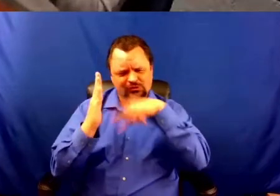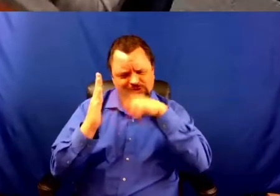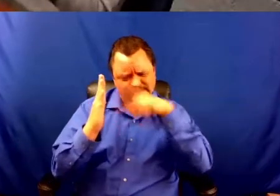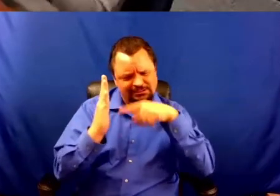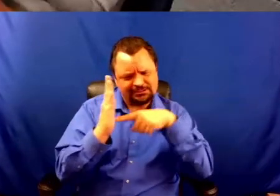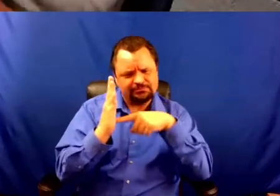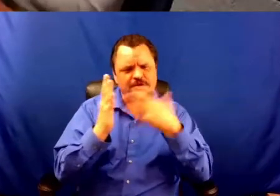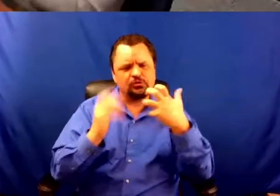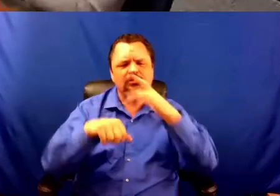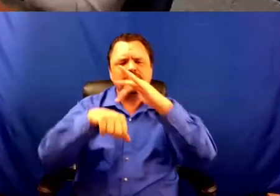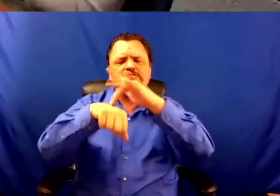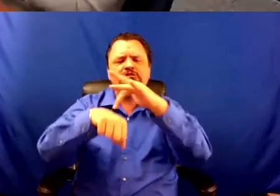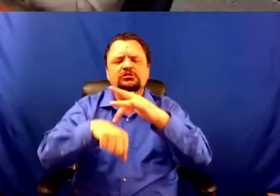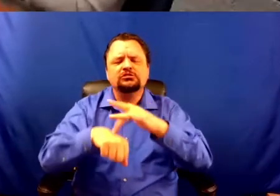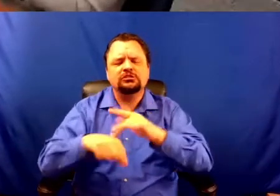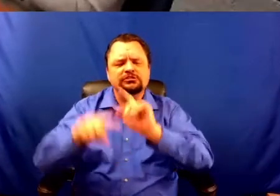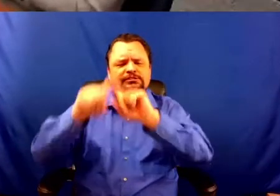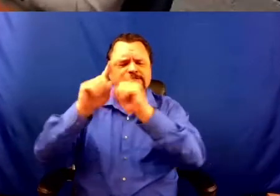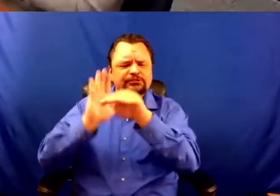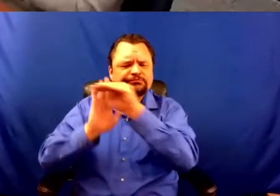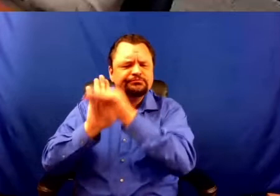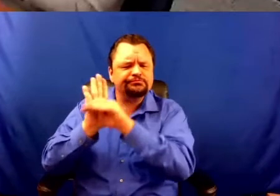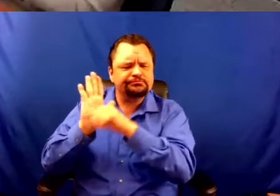a very thoughtful,